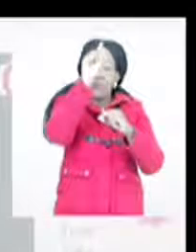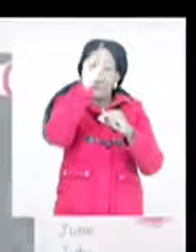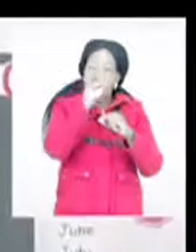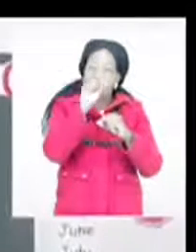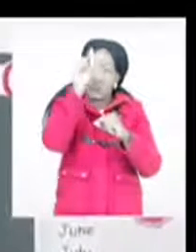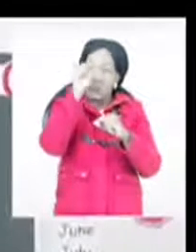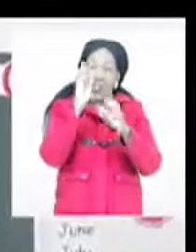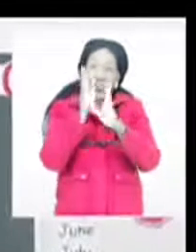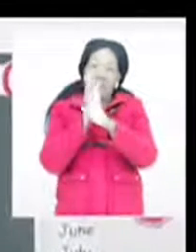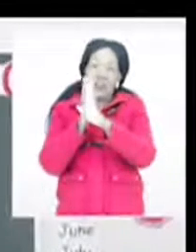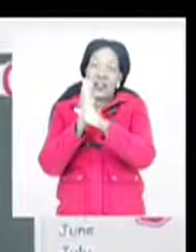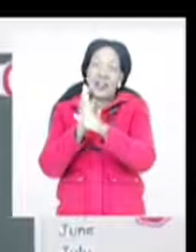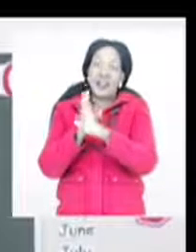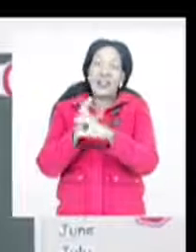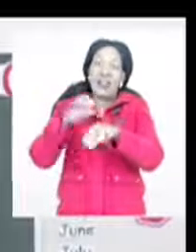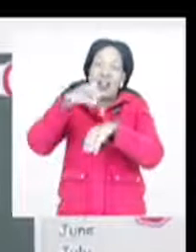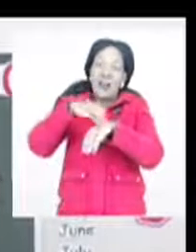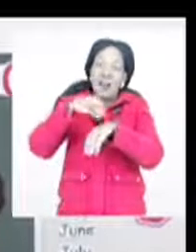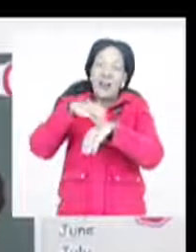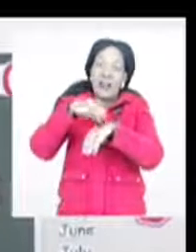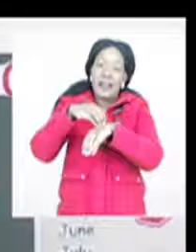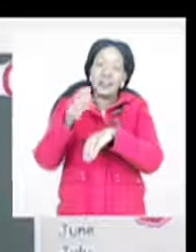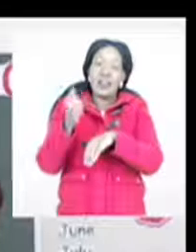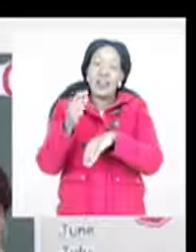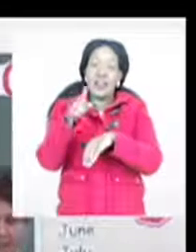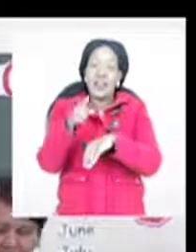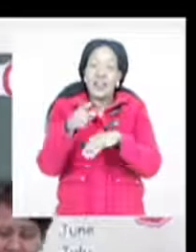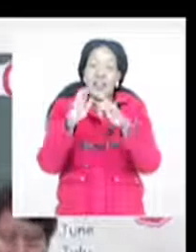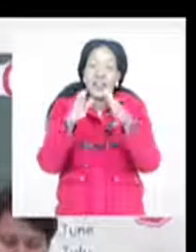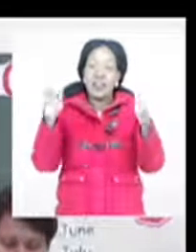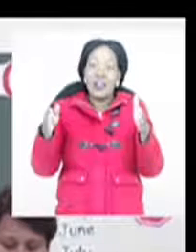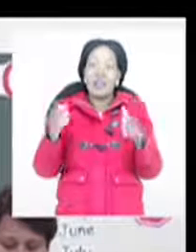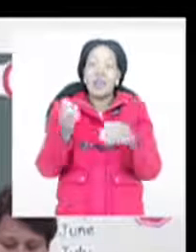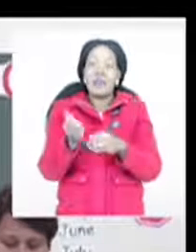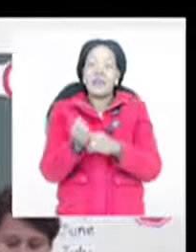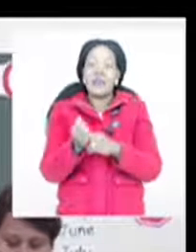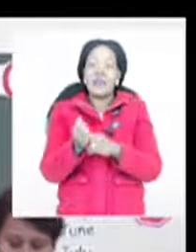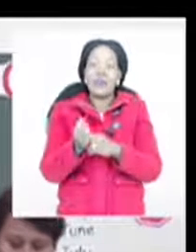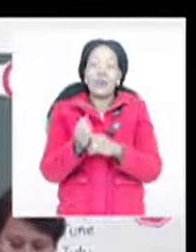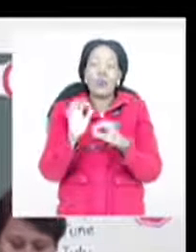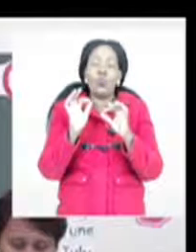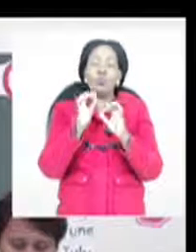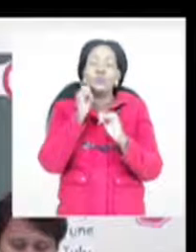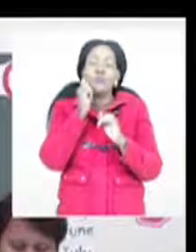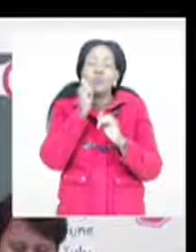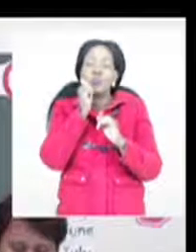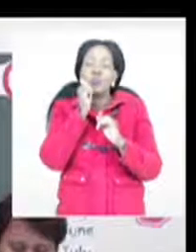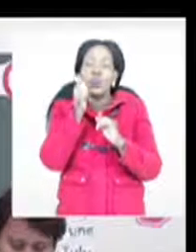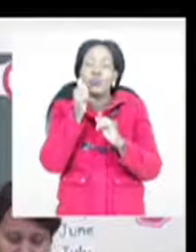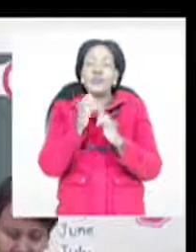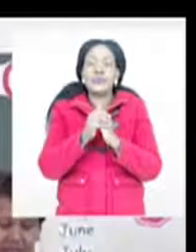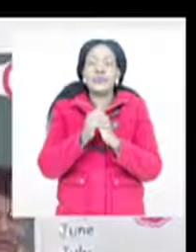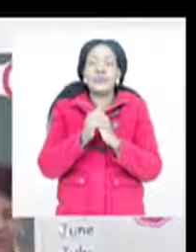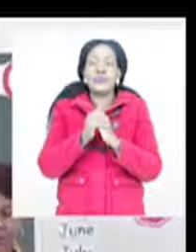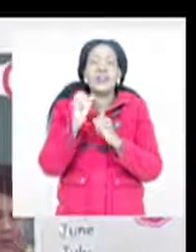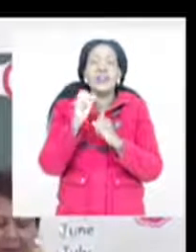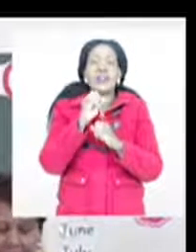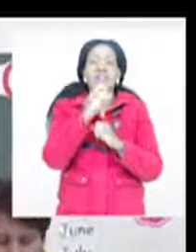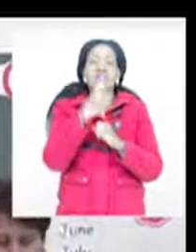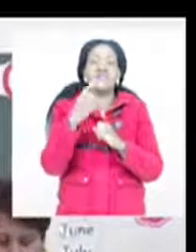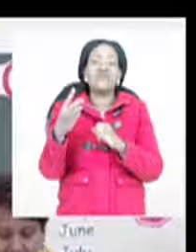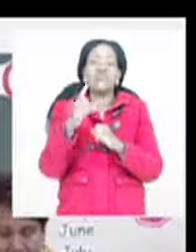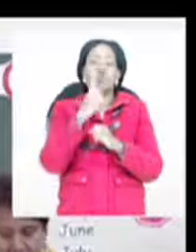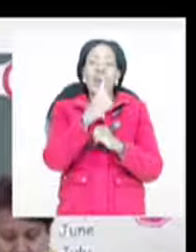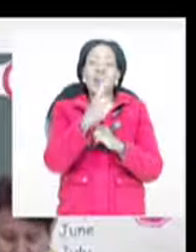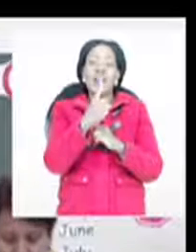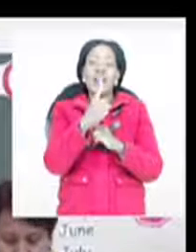cupcakes. I have some cupcakes here. They look quite yummy. Let's count.